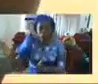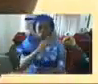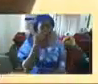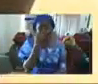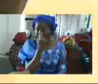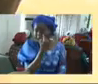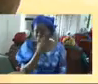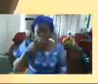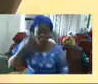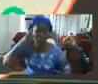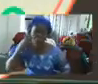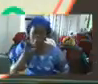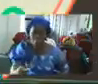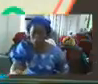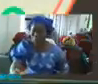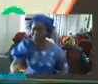will you behold.